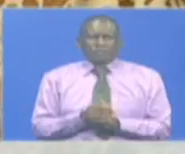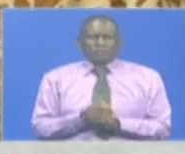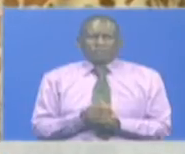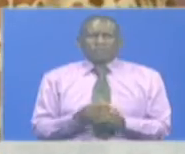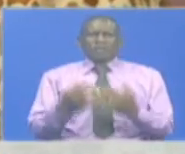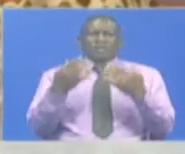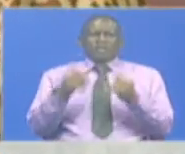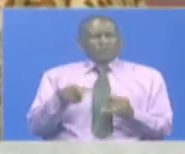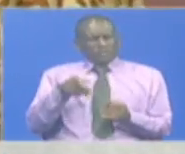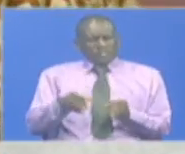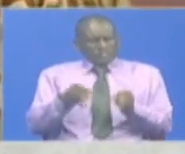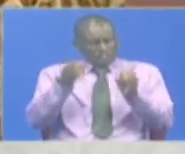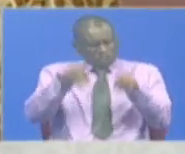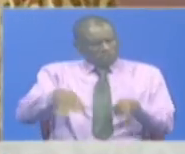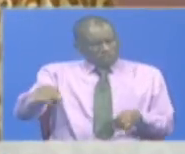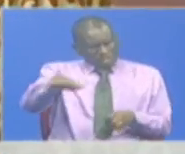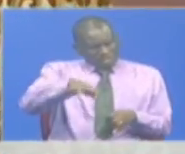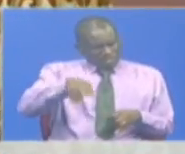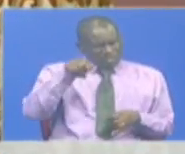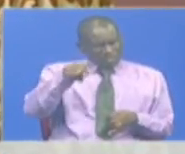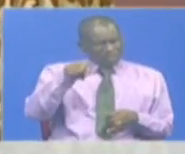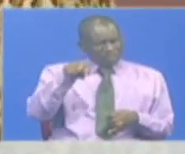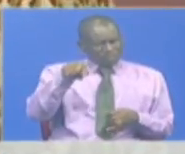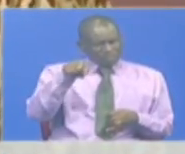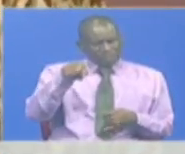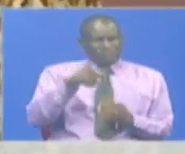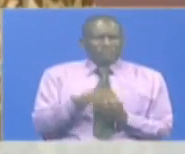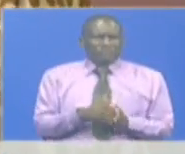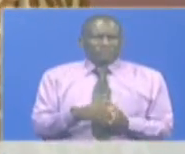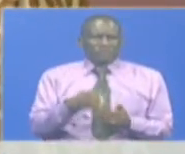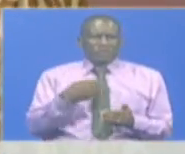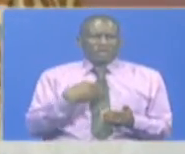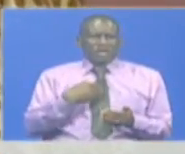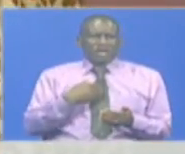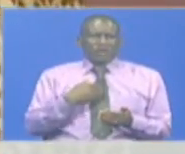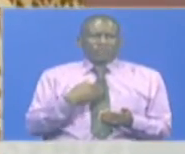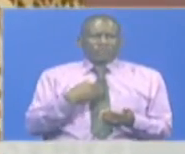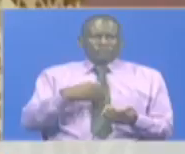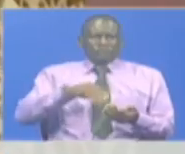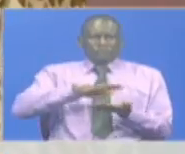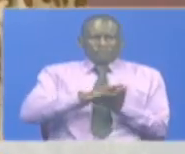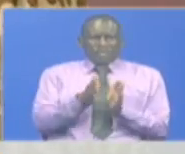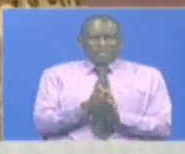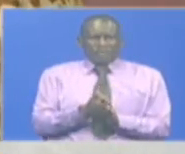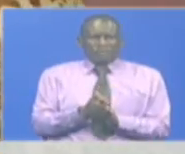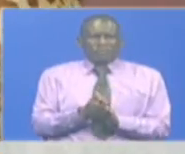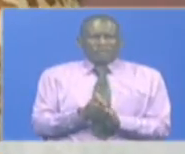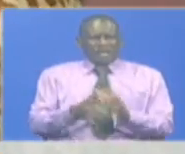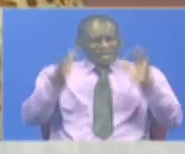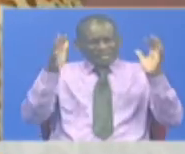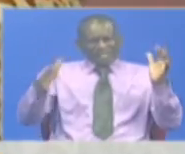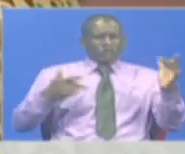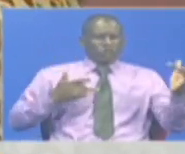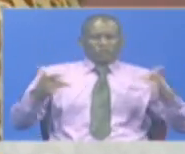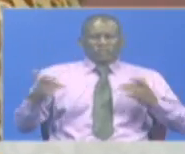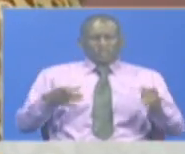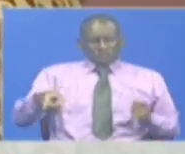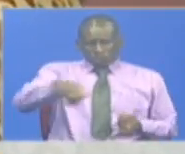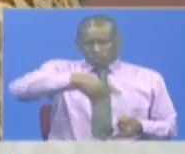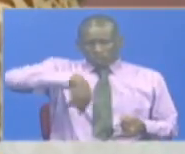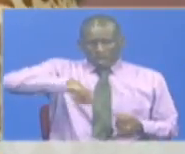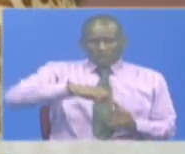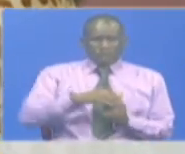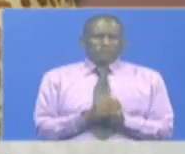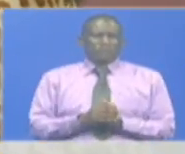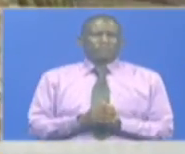And these new areas have become a matter of grave concern